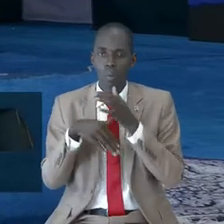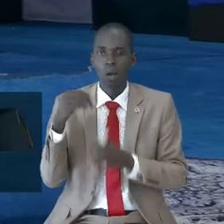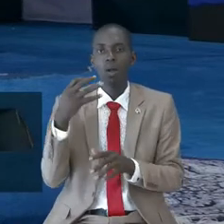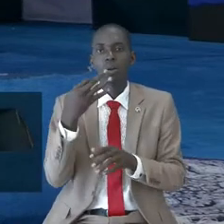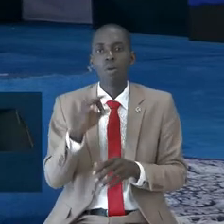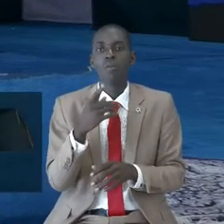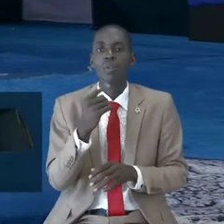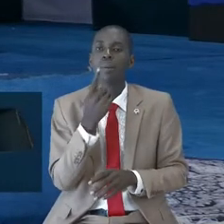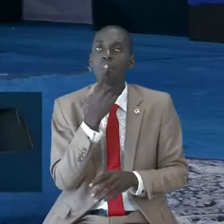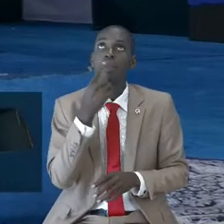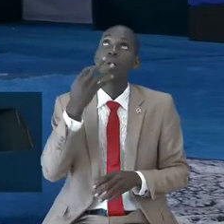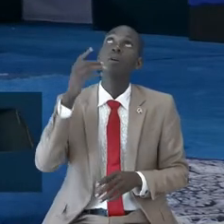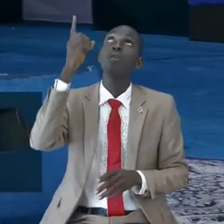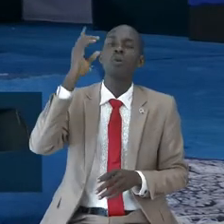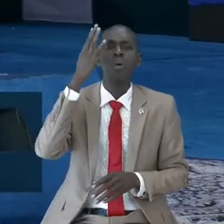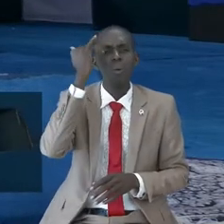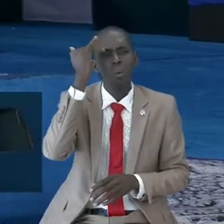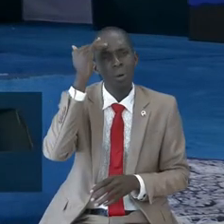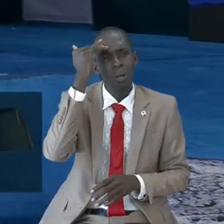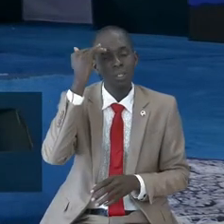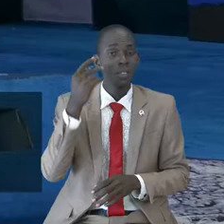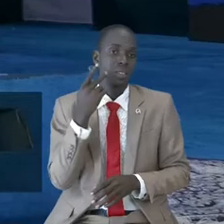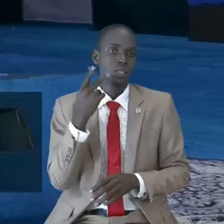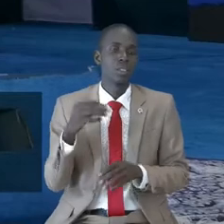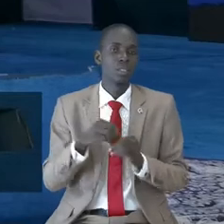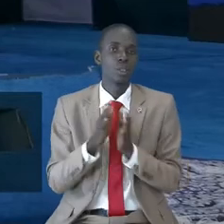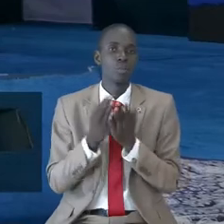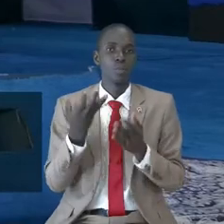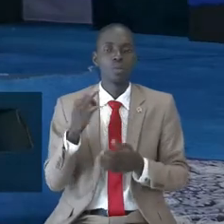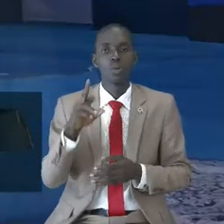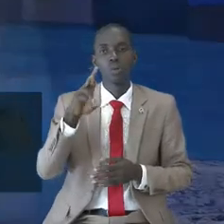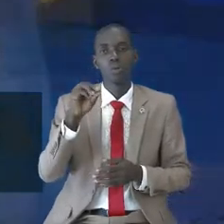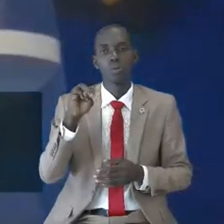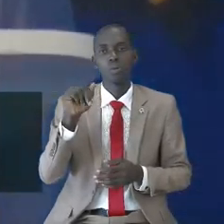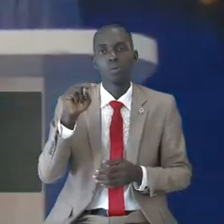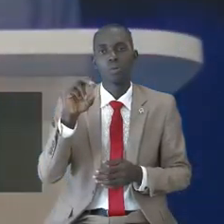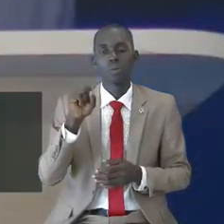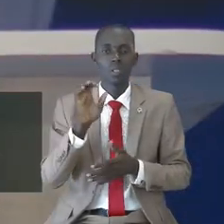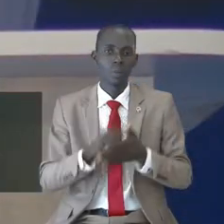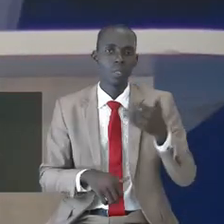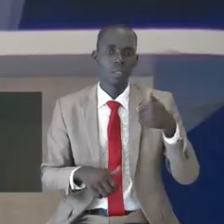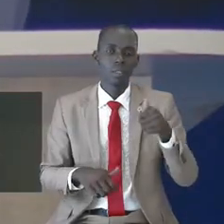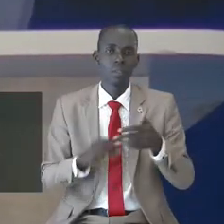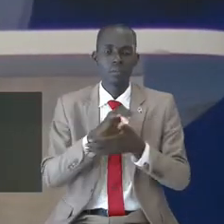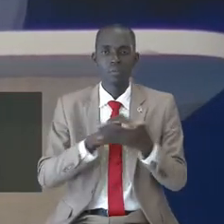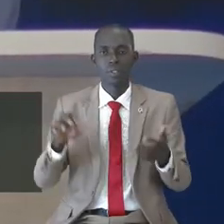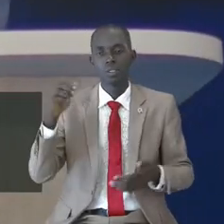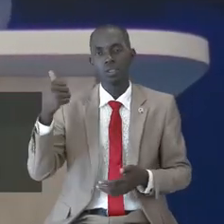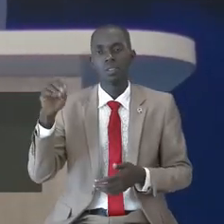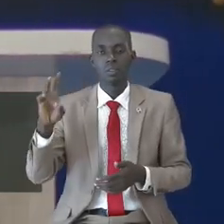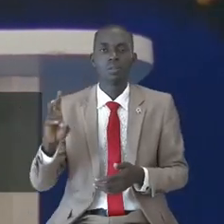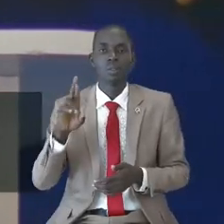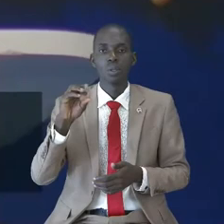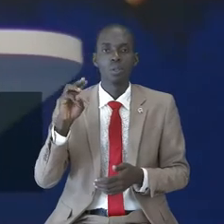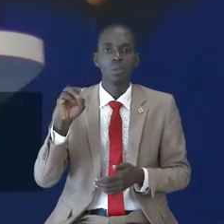the mouth of God. Why? Look at Romans chapter 10. Reading from verse 17.